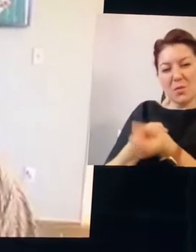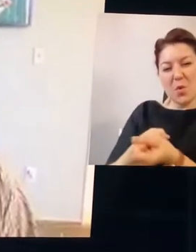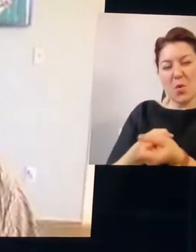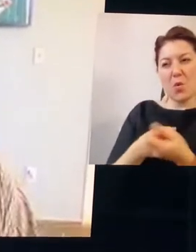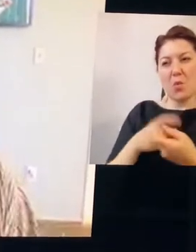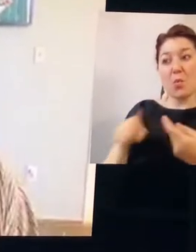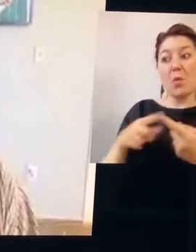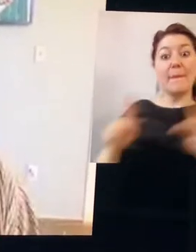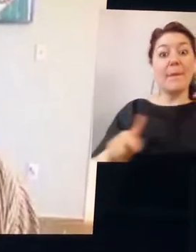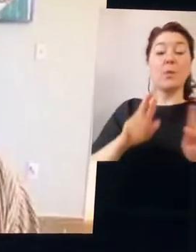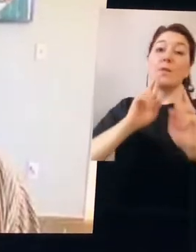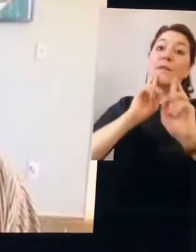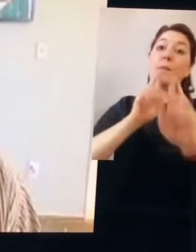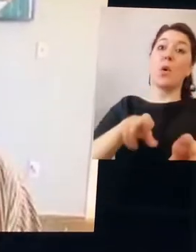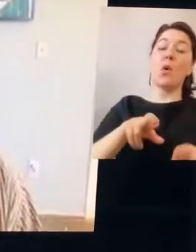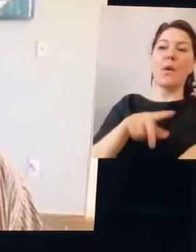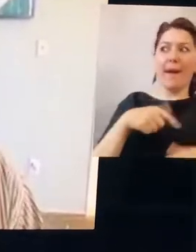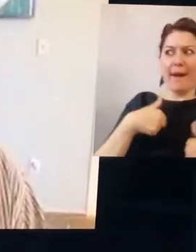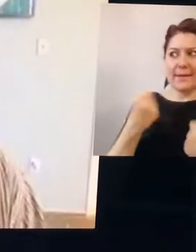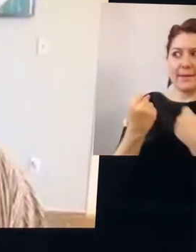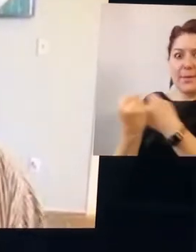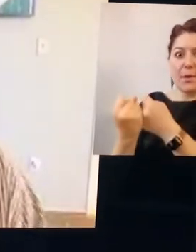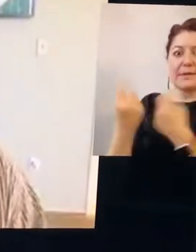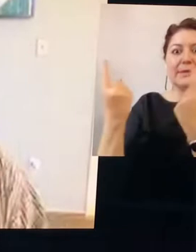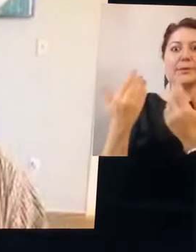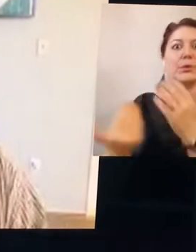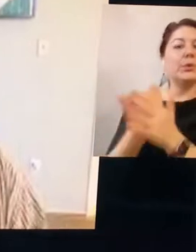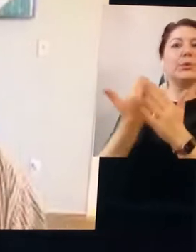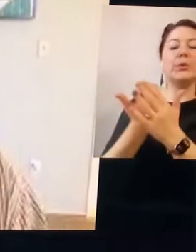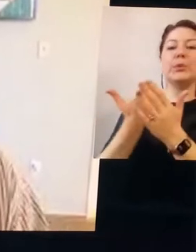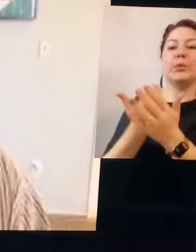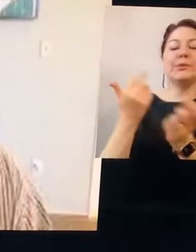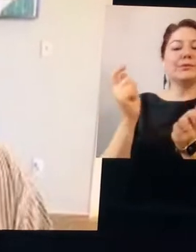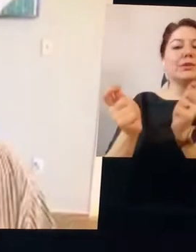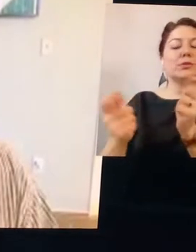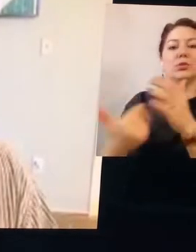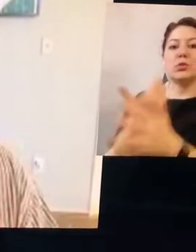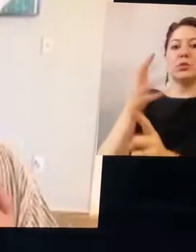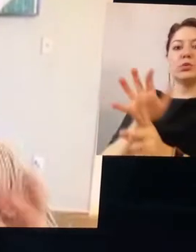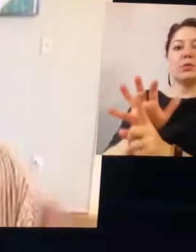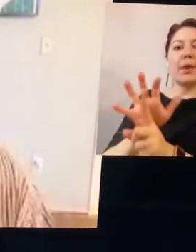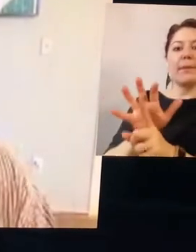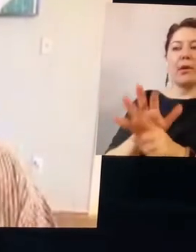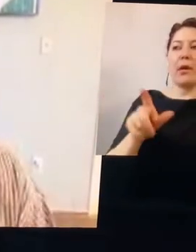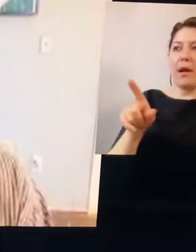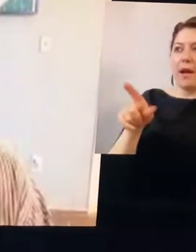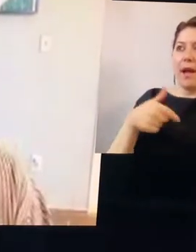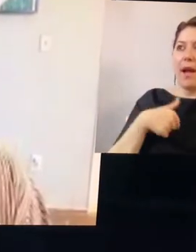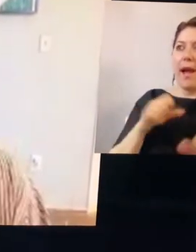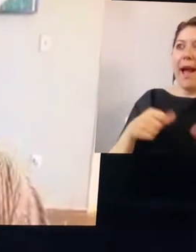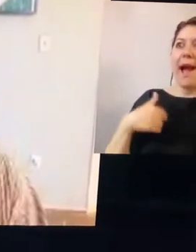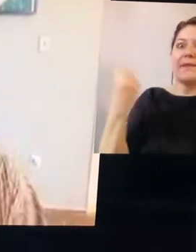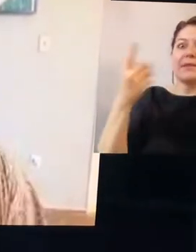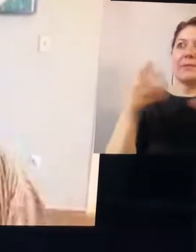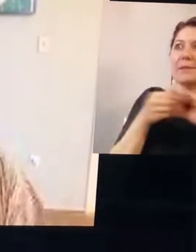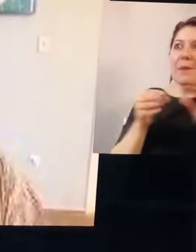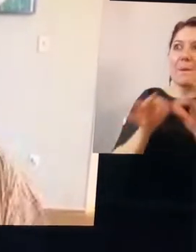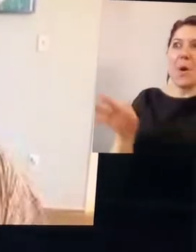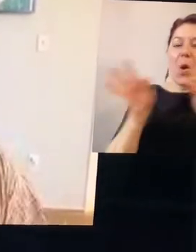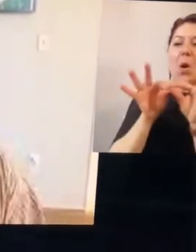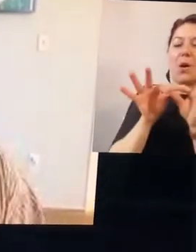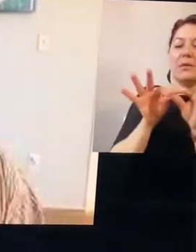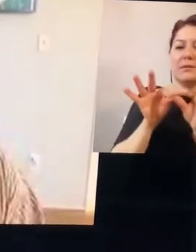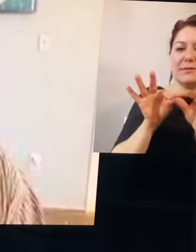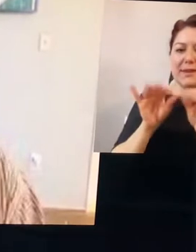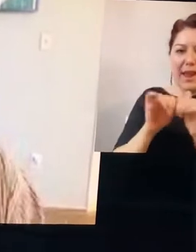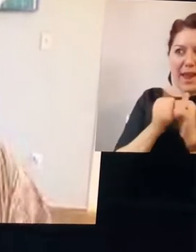about some big trend that's going on? The other thing is, You know, of course, you want to get your team together, and a publicist